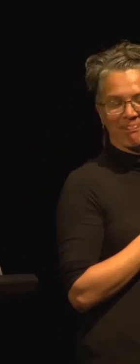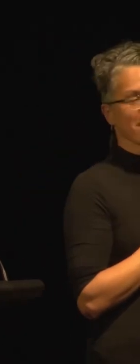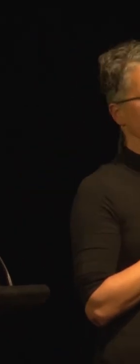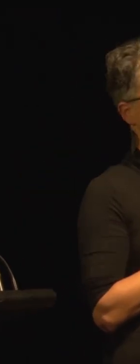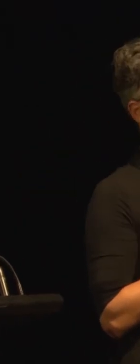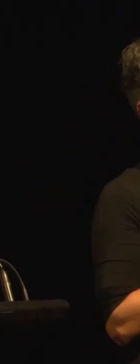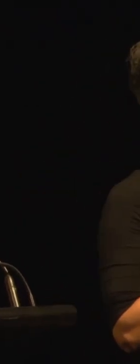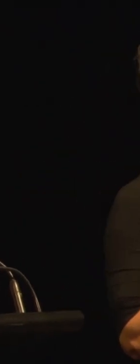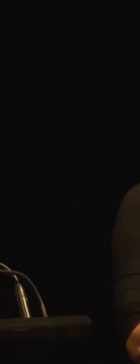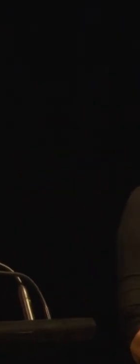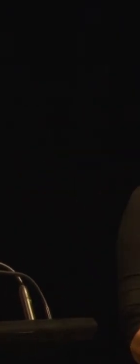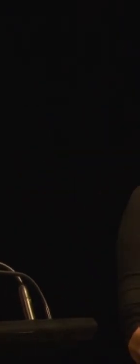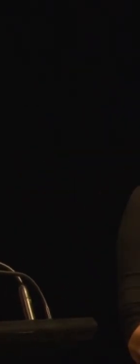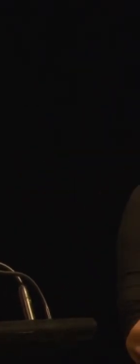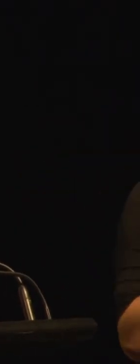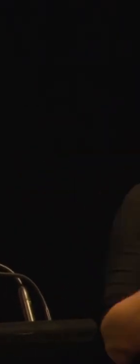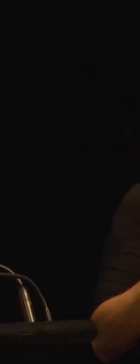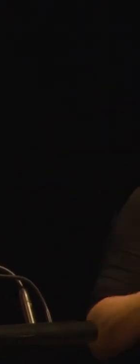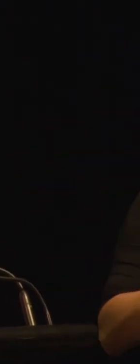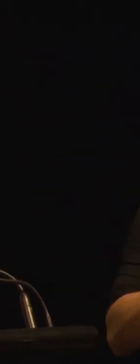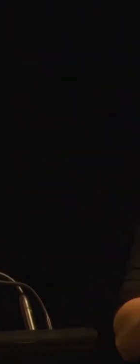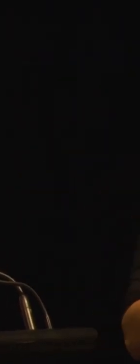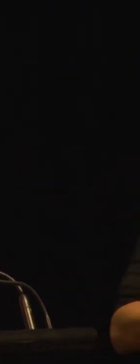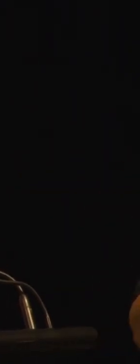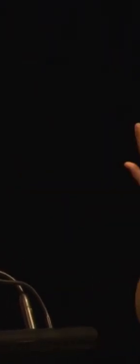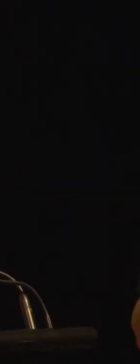On the 3rd of December, I'm waiting for my slide to appear.